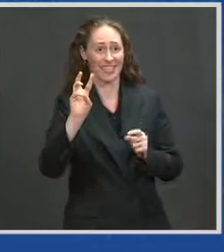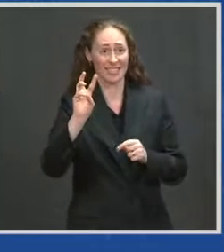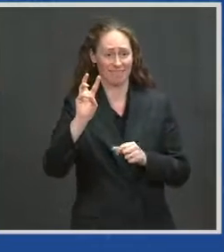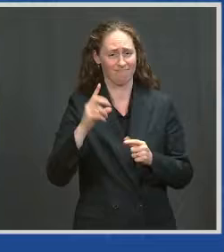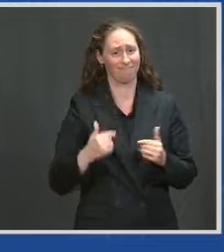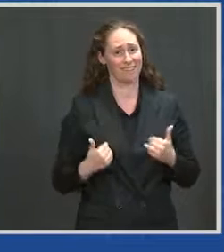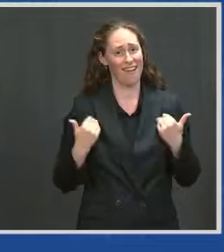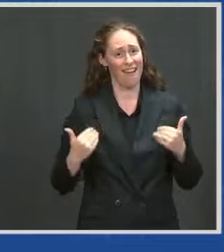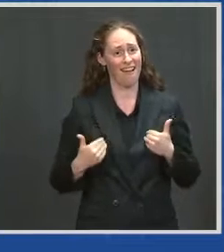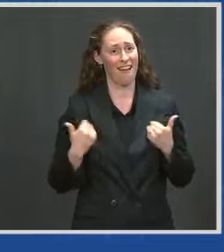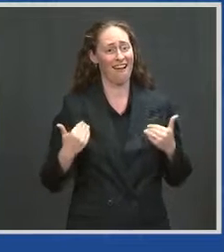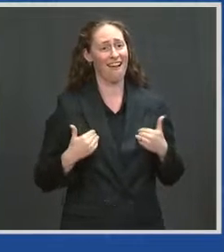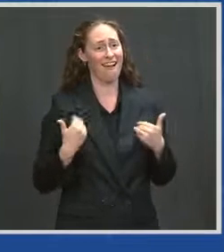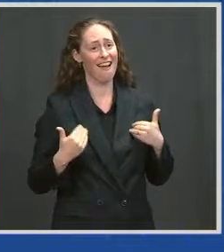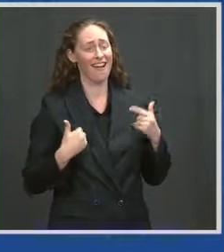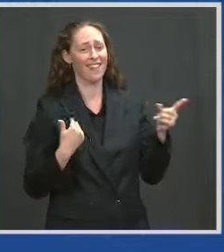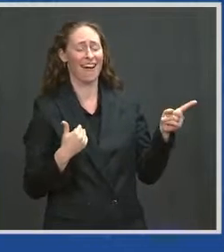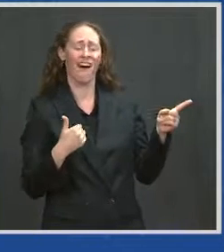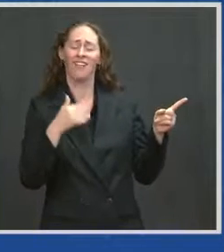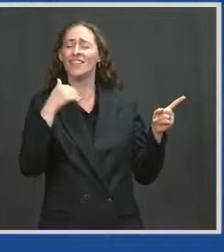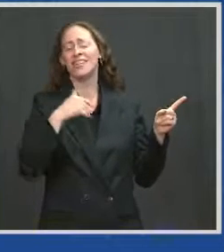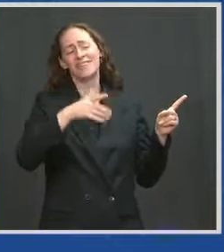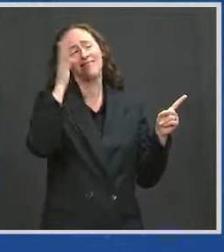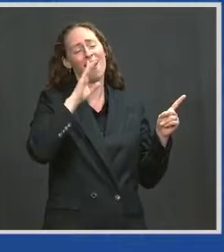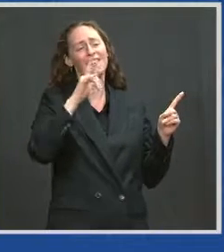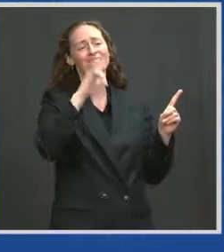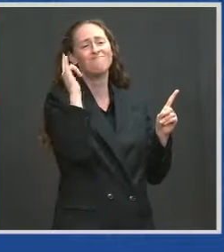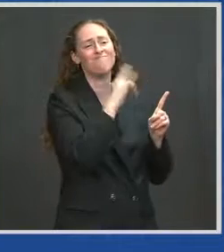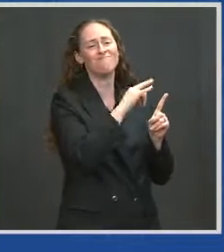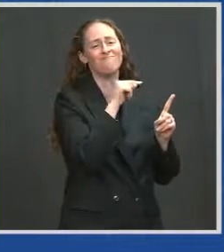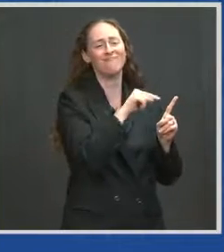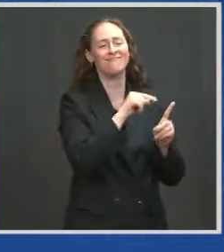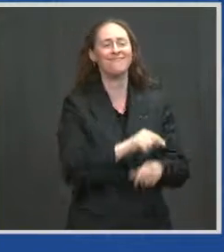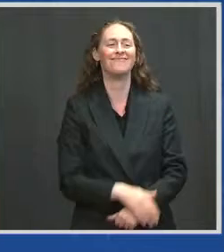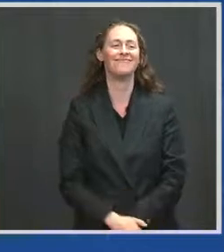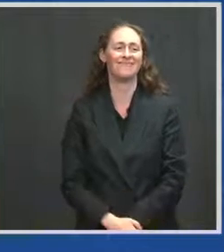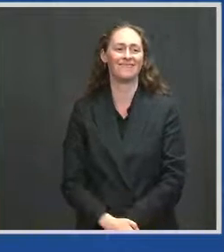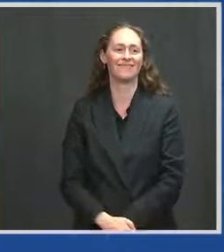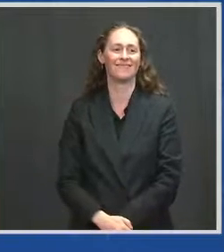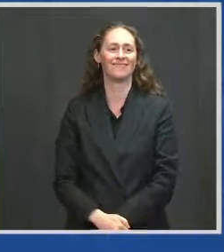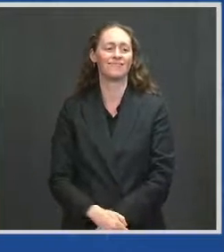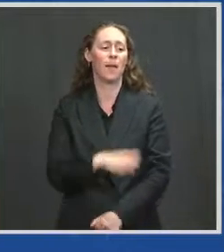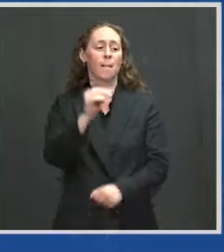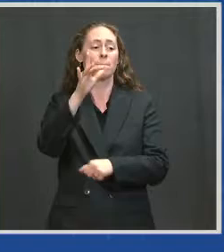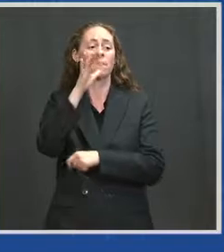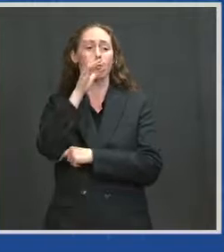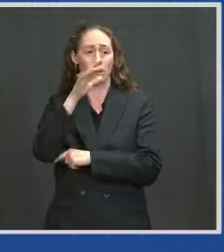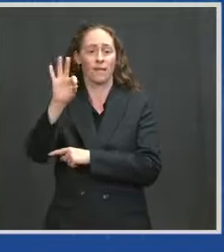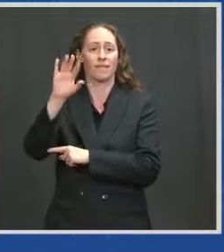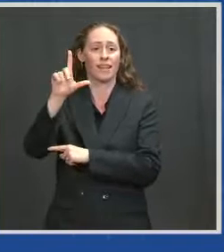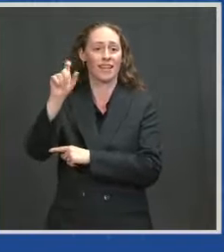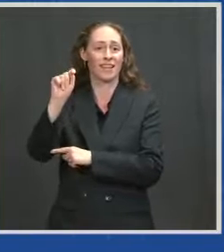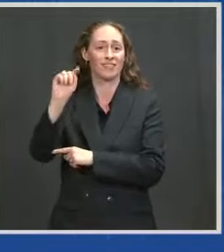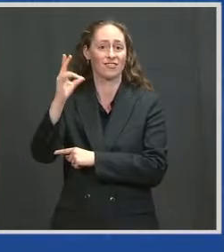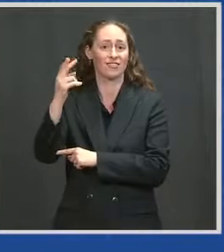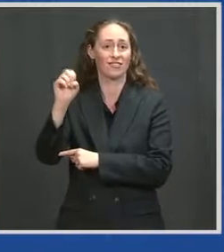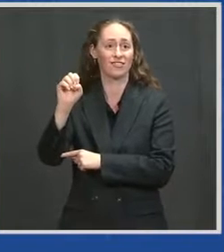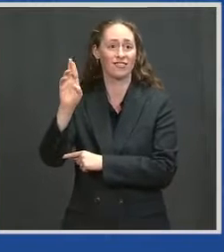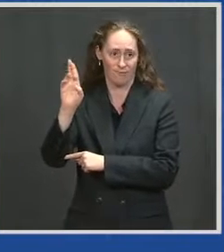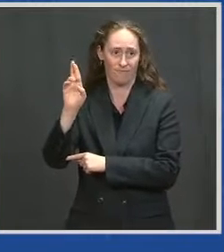God love her. And Mother Fletcher, who's 67 years old. And her brother,